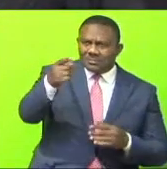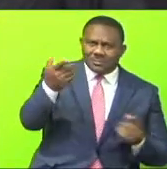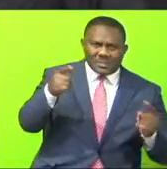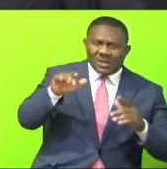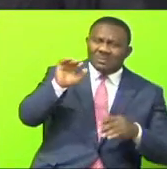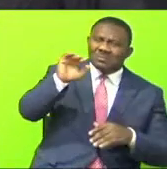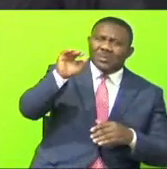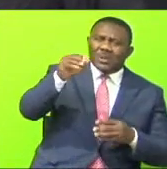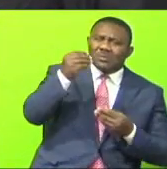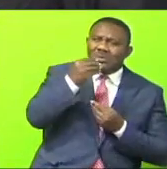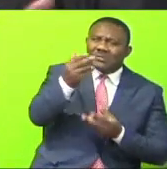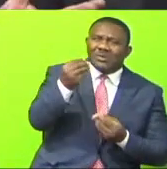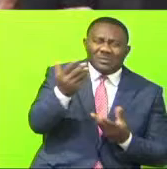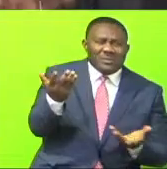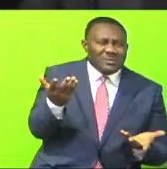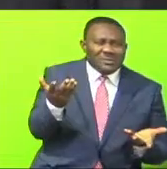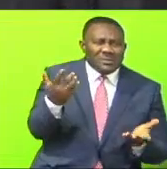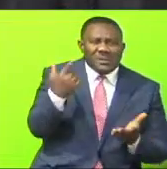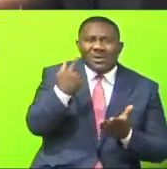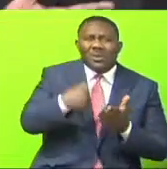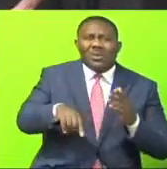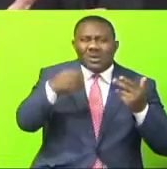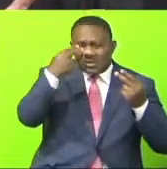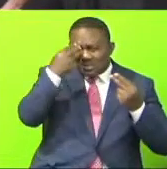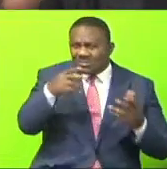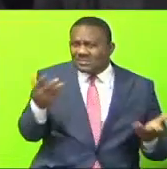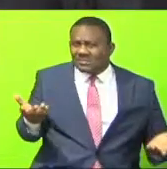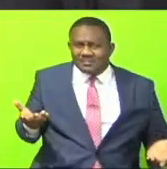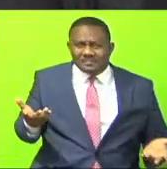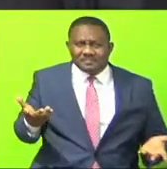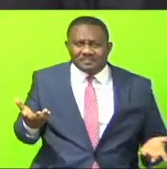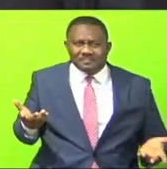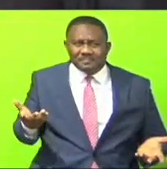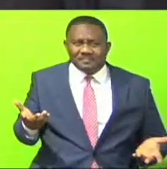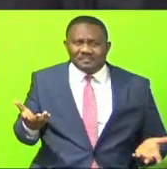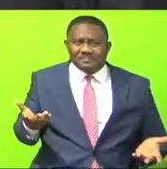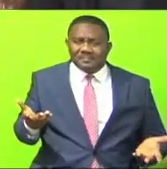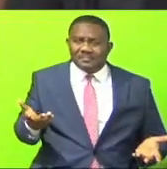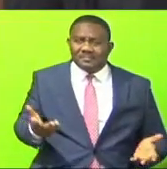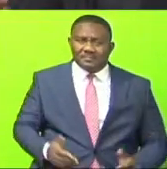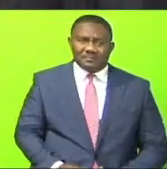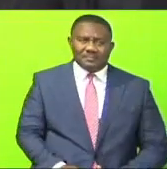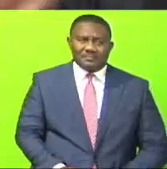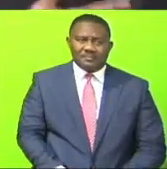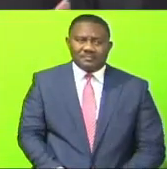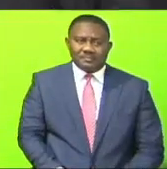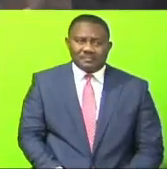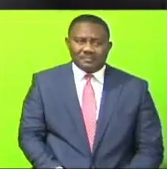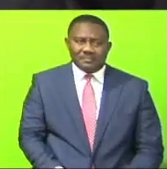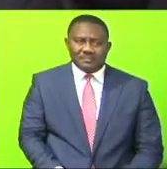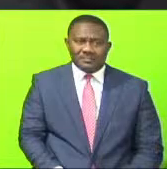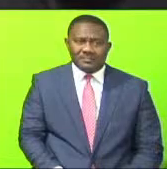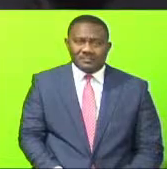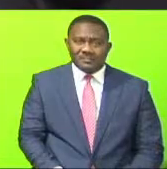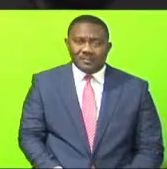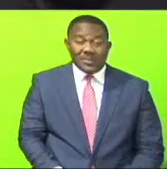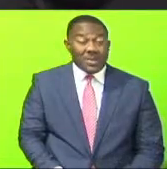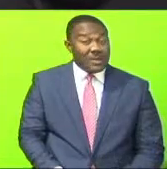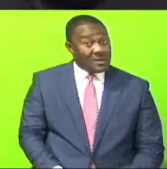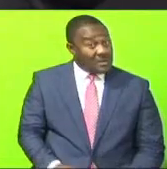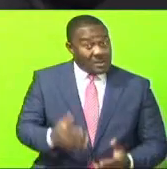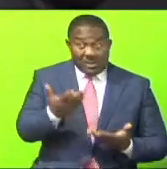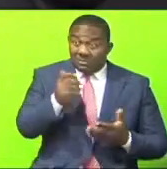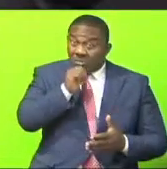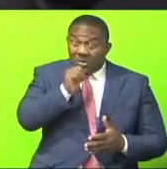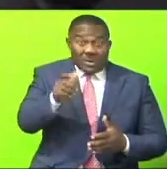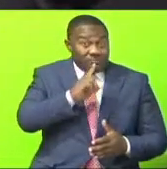what? What has happened? What is the information about? It is the pleasure of somebody. The information is anemic and hollow. There's no factual